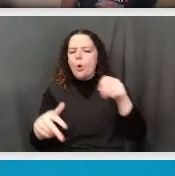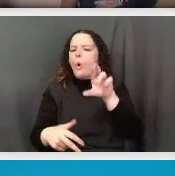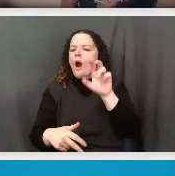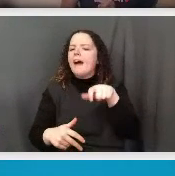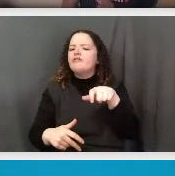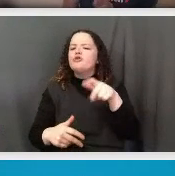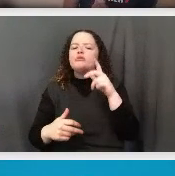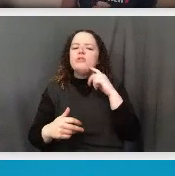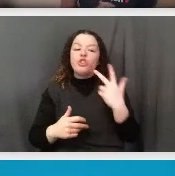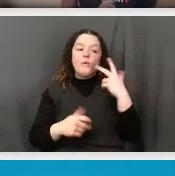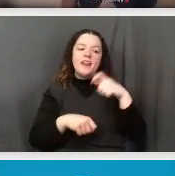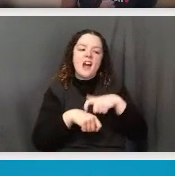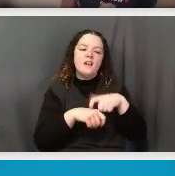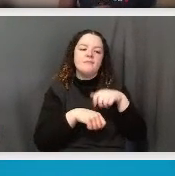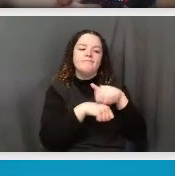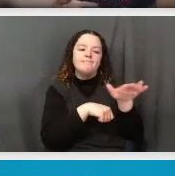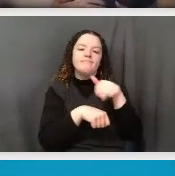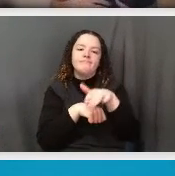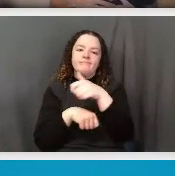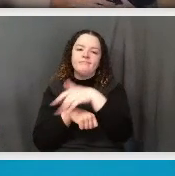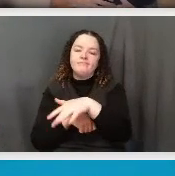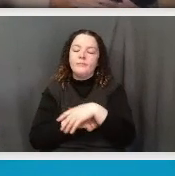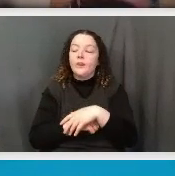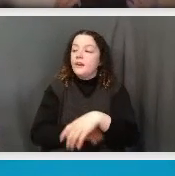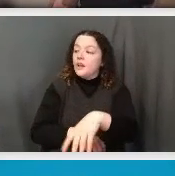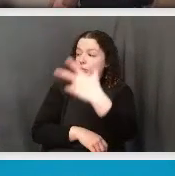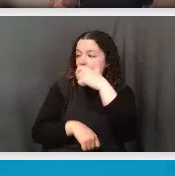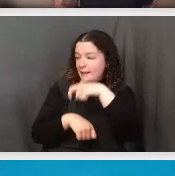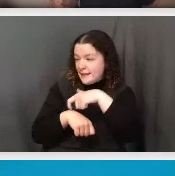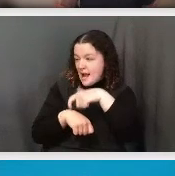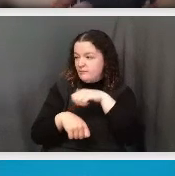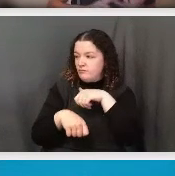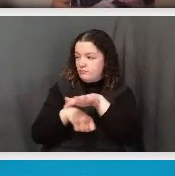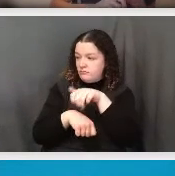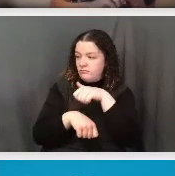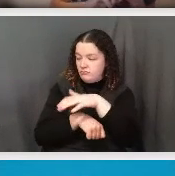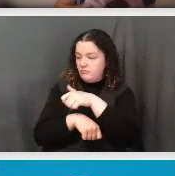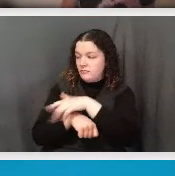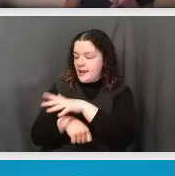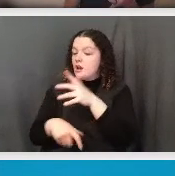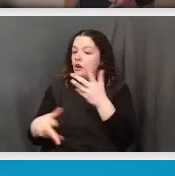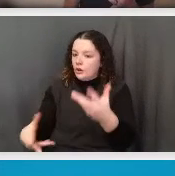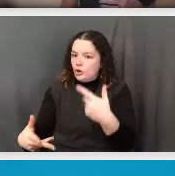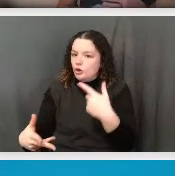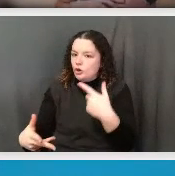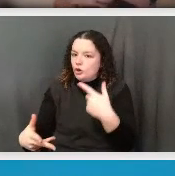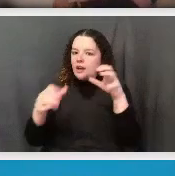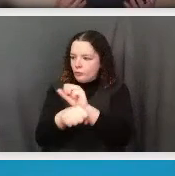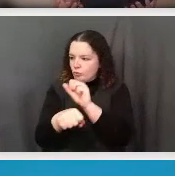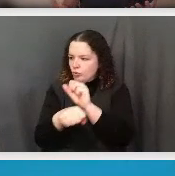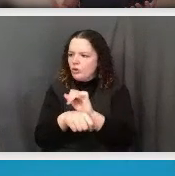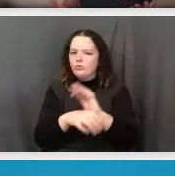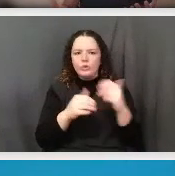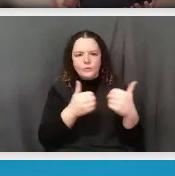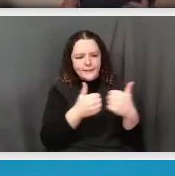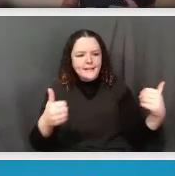3 different audiences. Again, you're doing the bulk of the work. You're building out the separate audience. I would say that's more of the